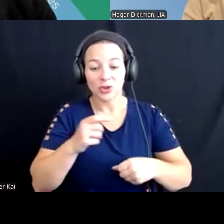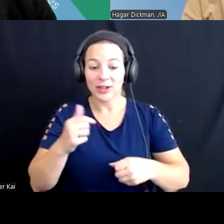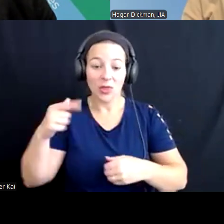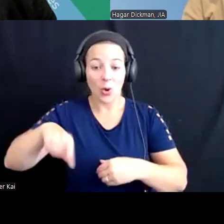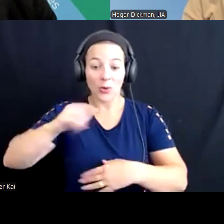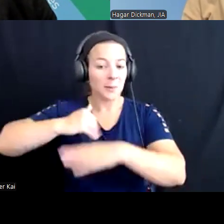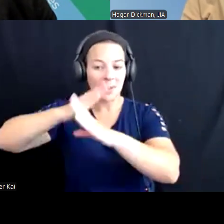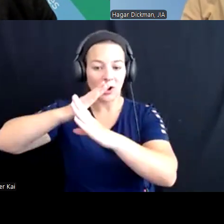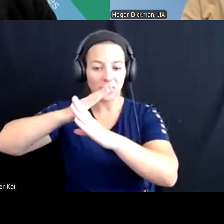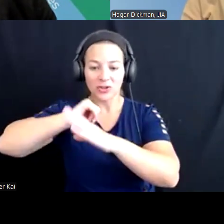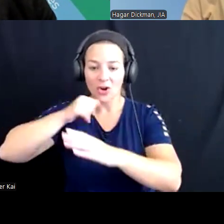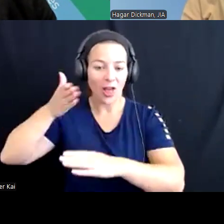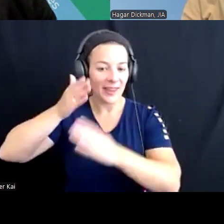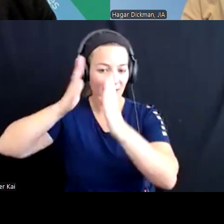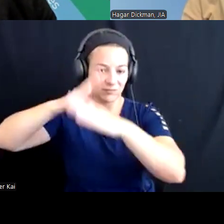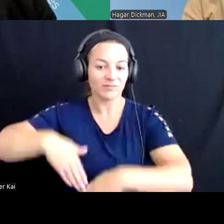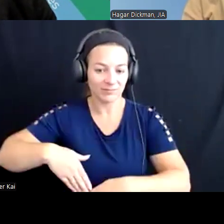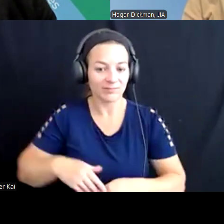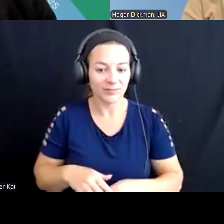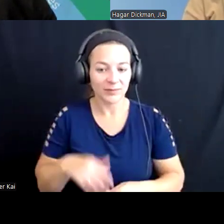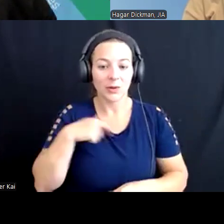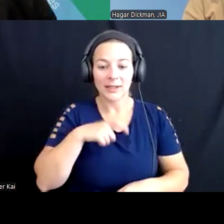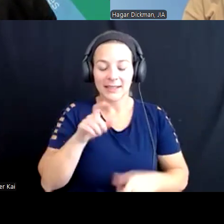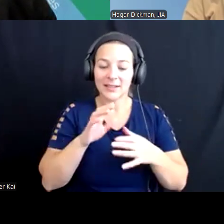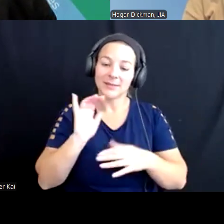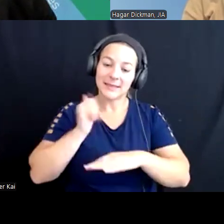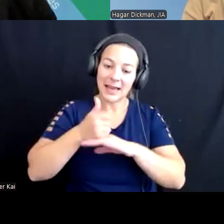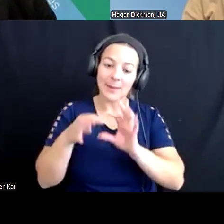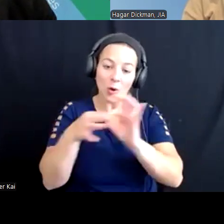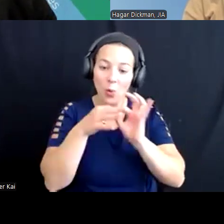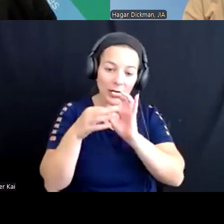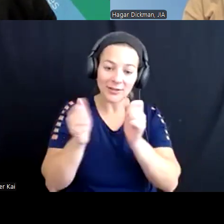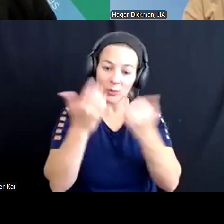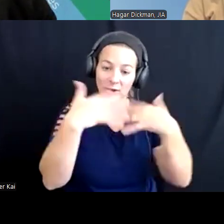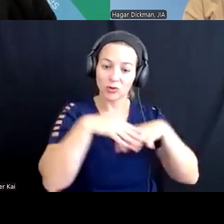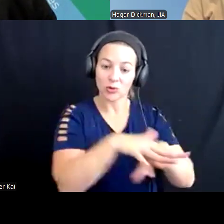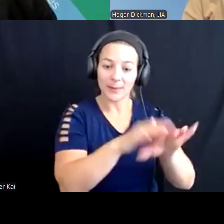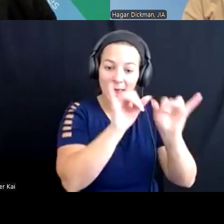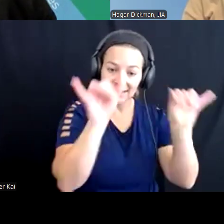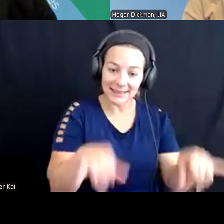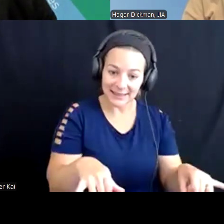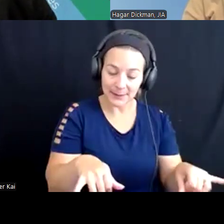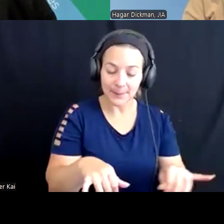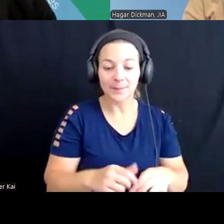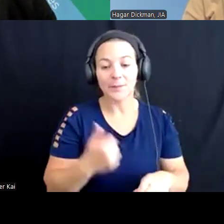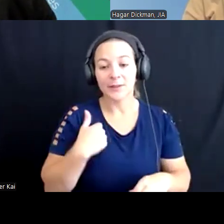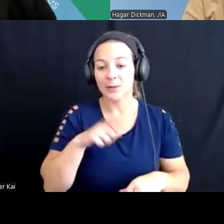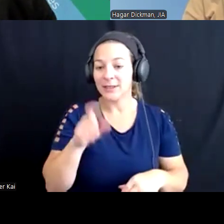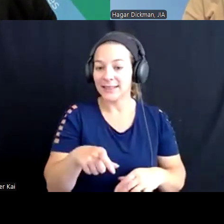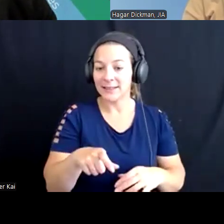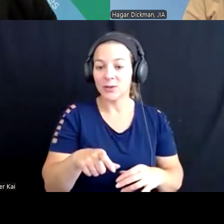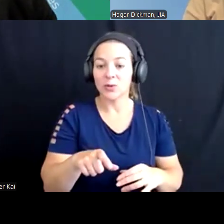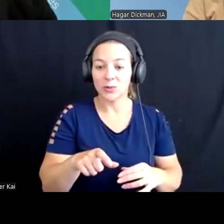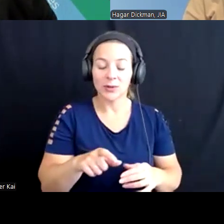like replacing lack of coordination with a streamlined system, replacing a diffused